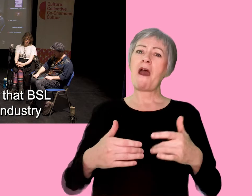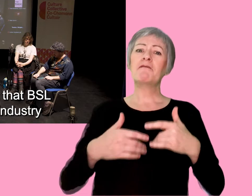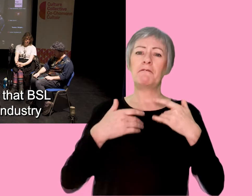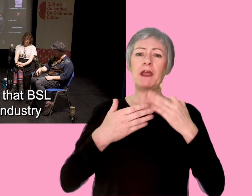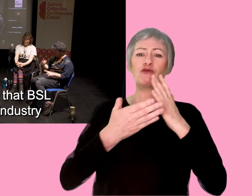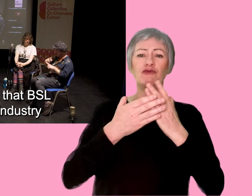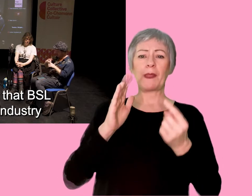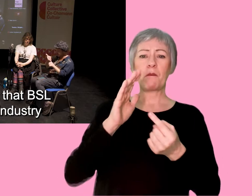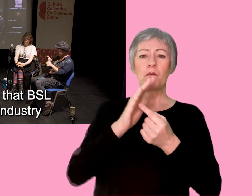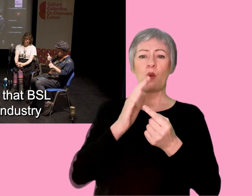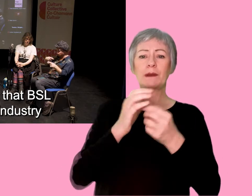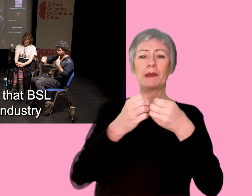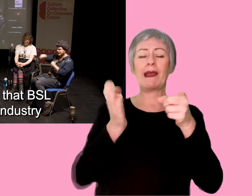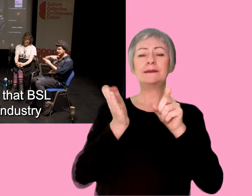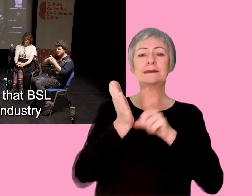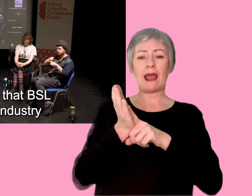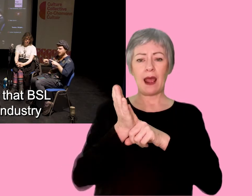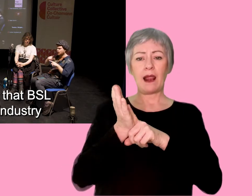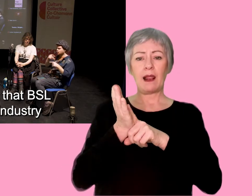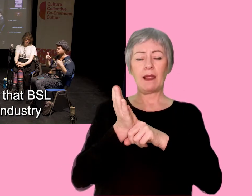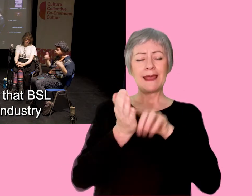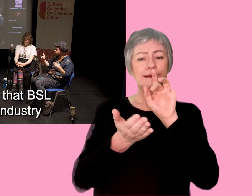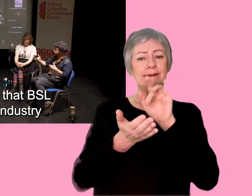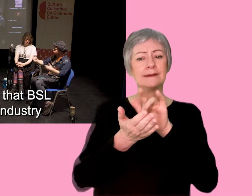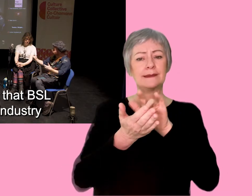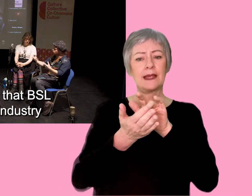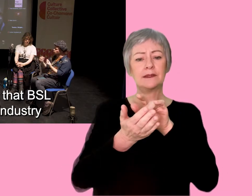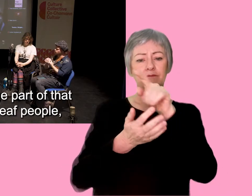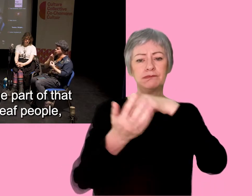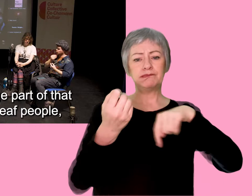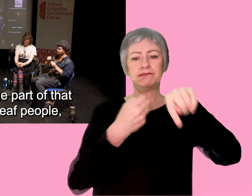feel that it's important that BSL is centred within our